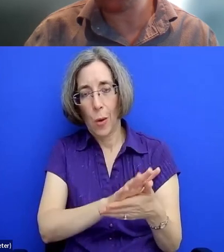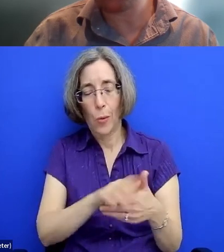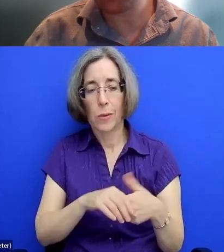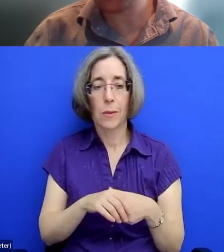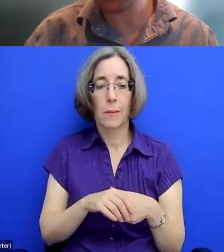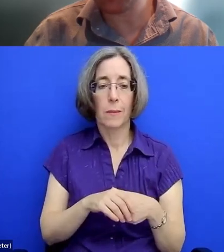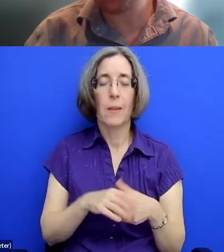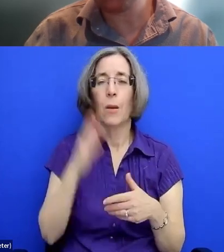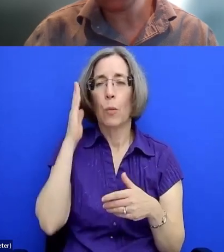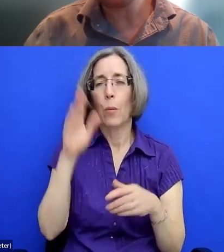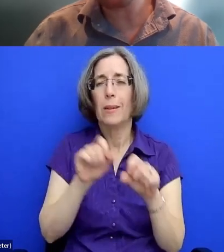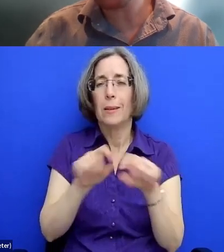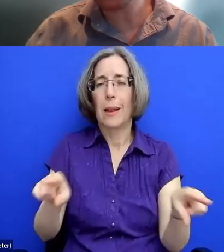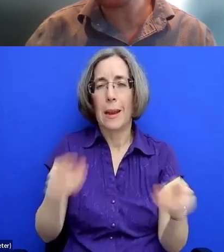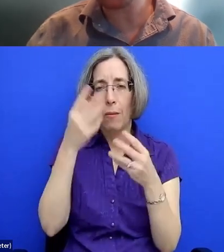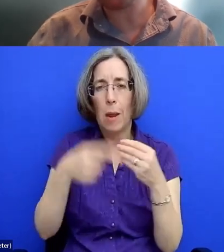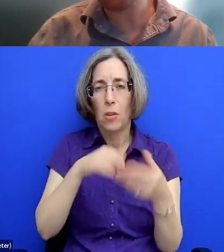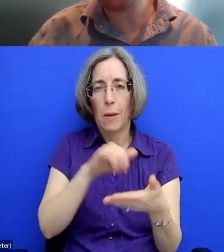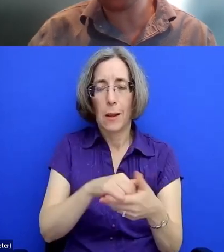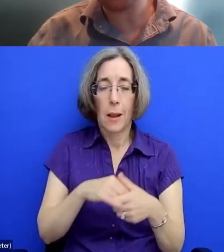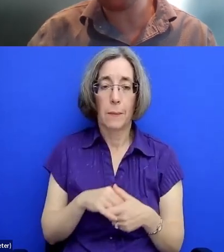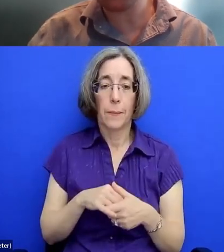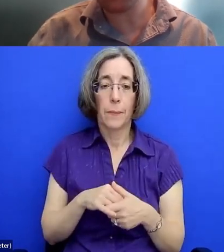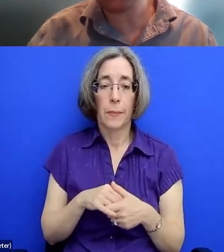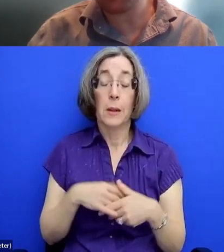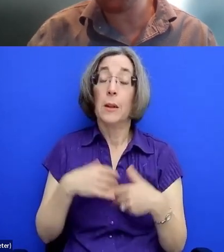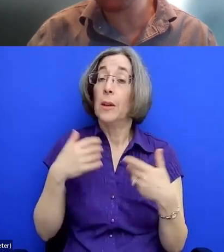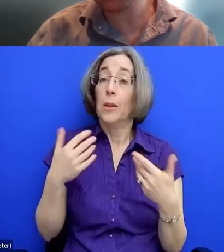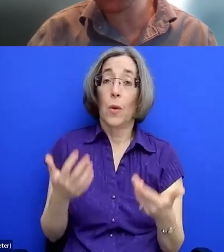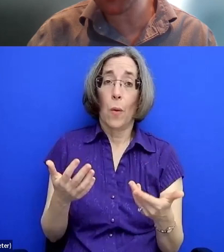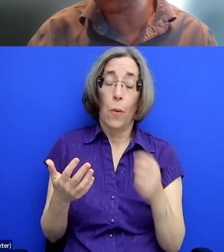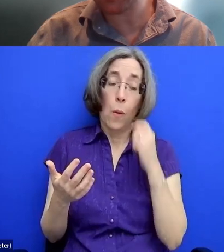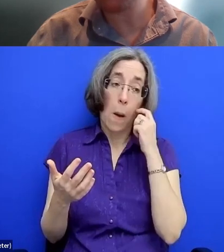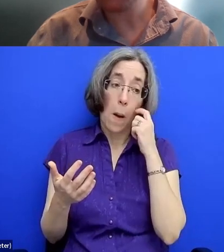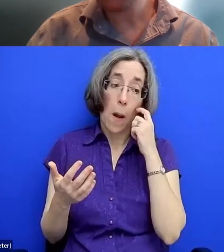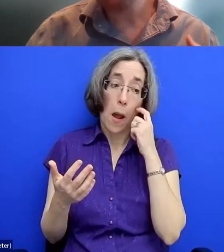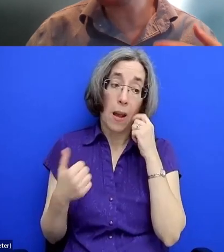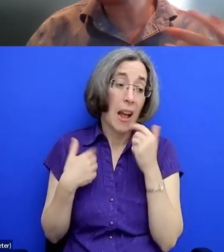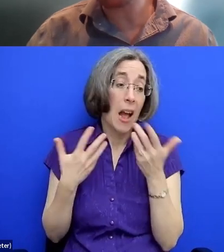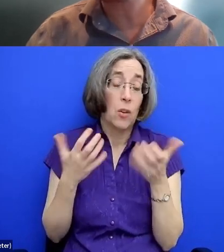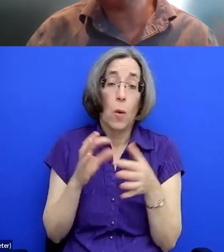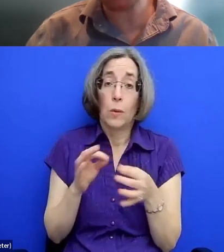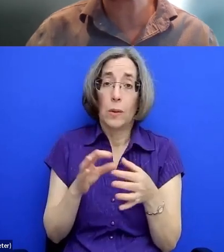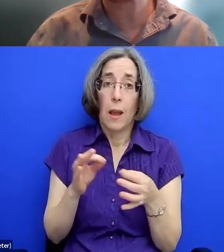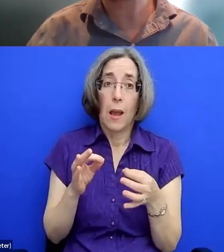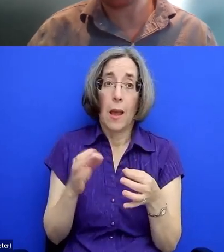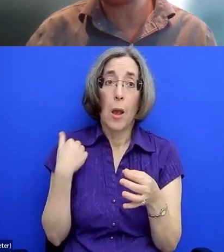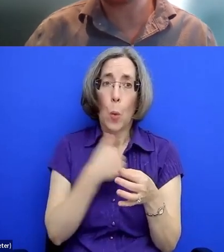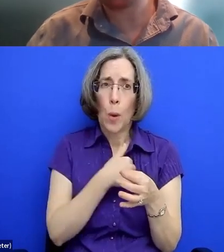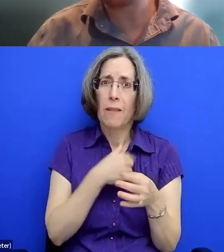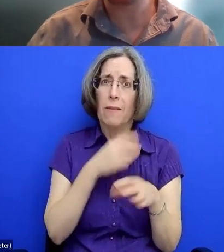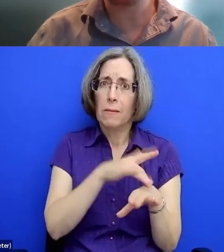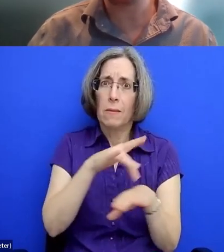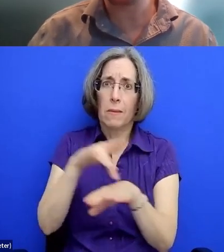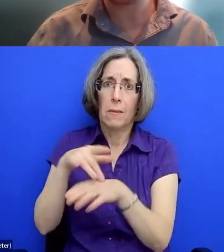send out information. So I think in general, you know, I would just say that we've addressed many, many